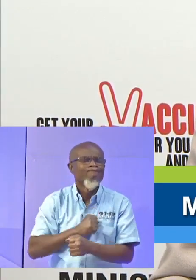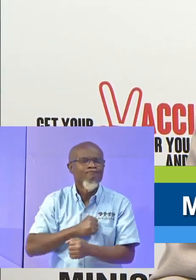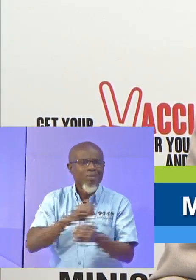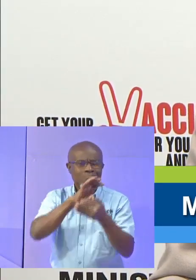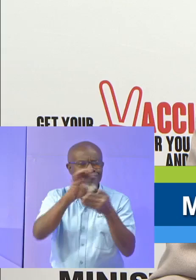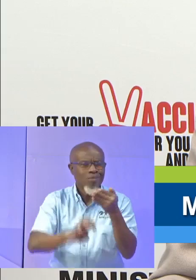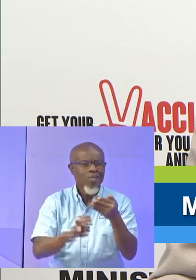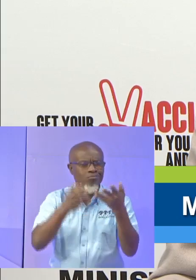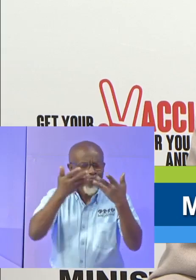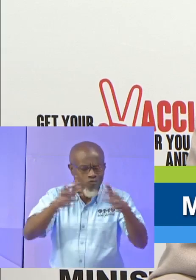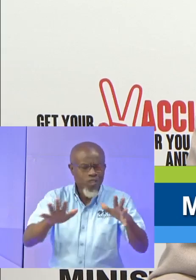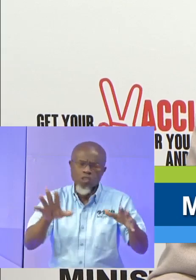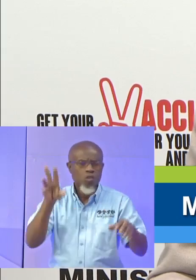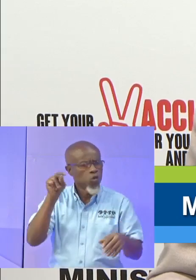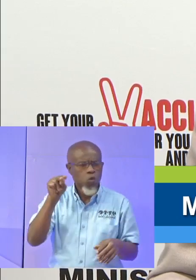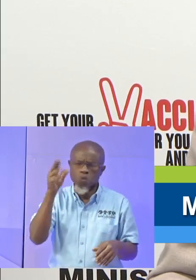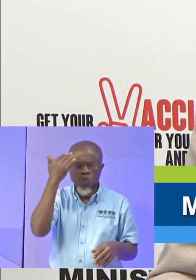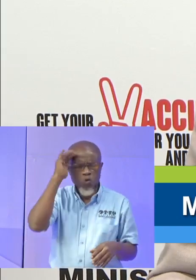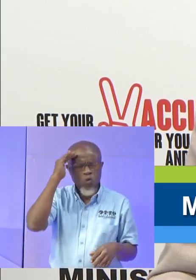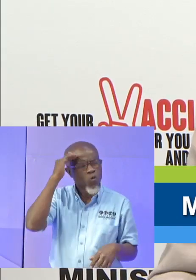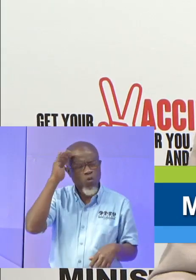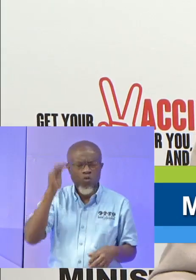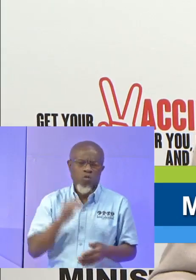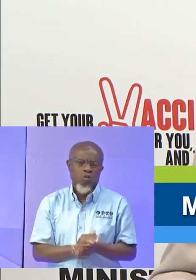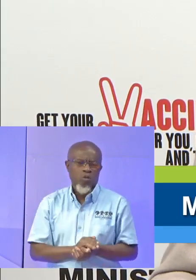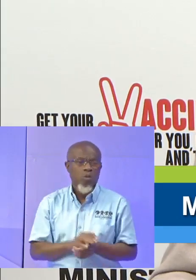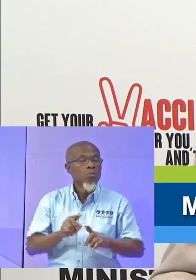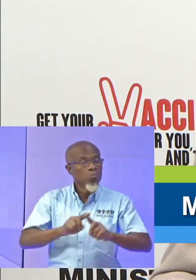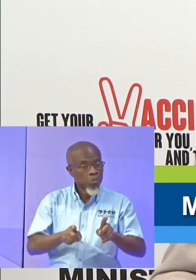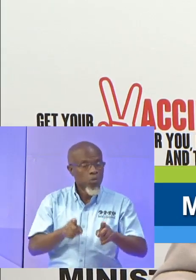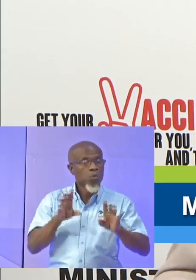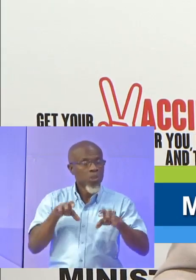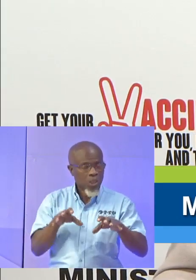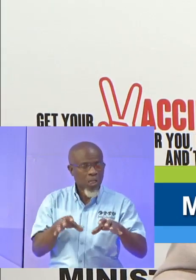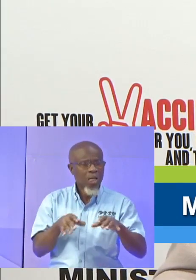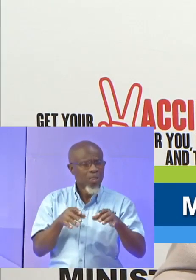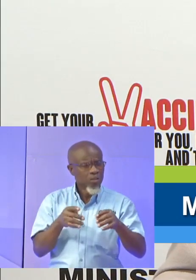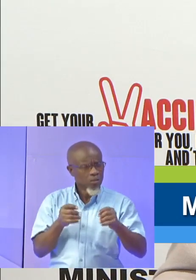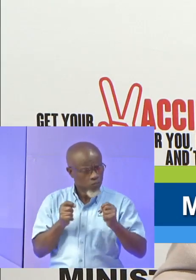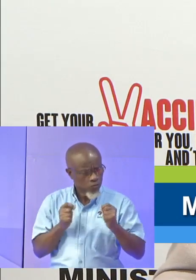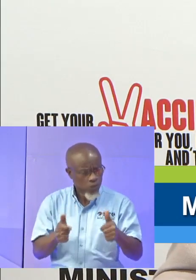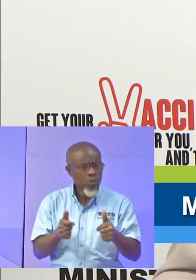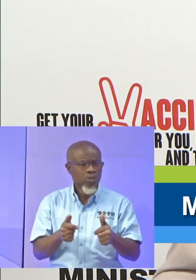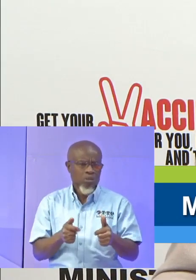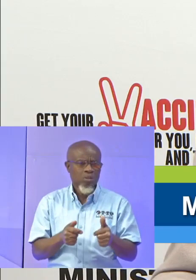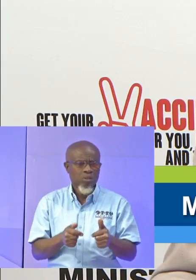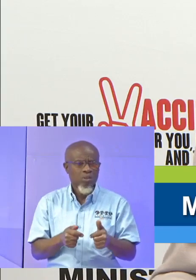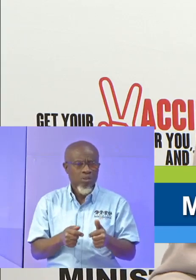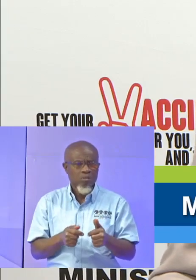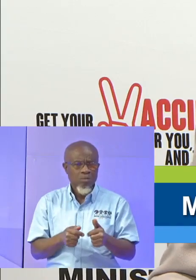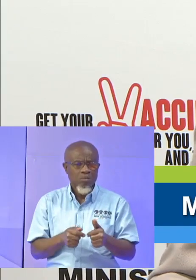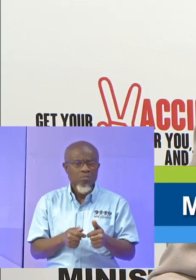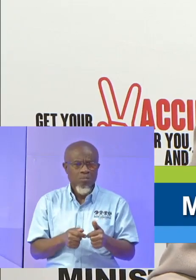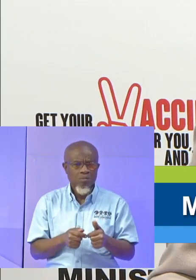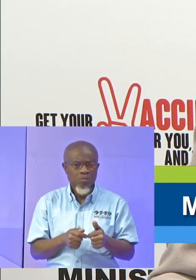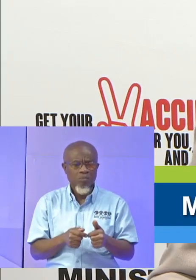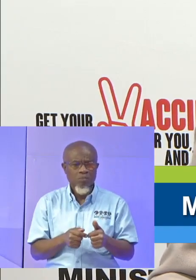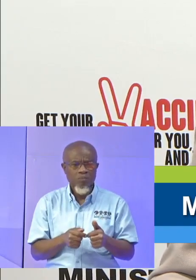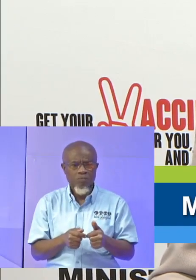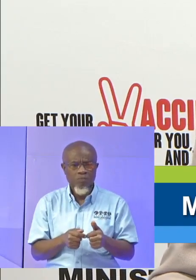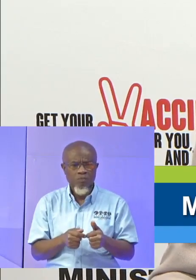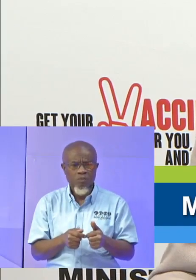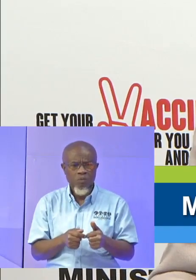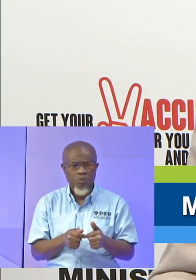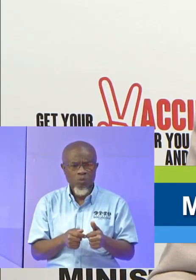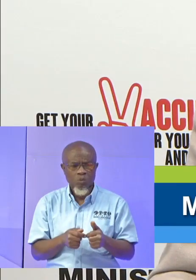end of the COVID pandemic if more and more people get vaccinated. I think that's a reasonable statement to make, CMO and Dr.